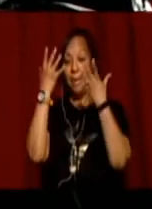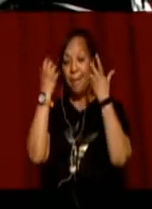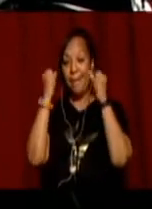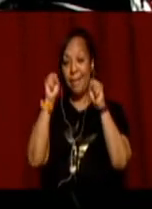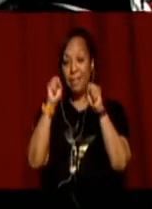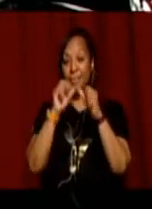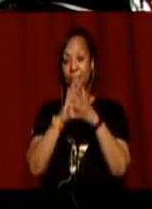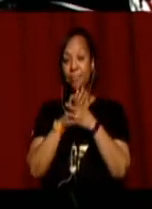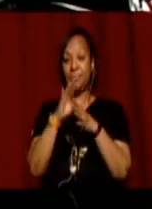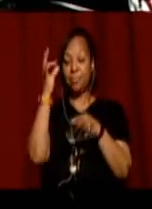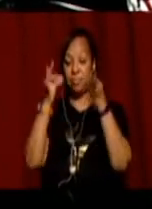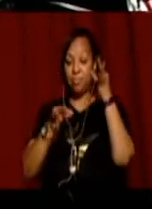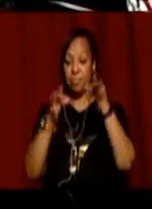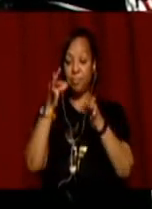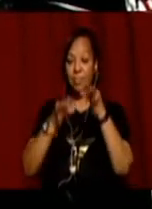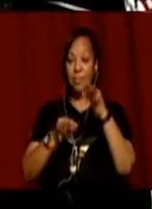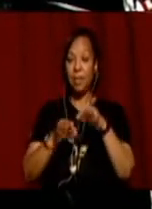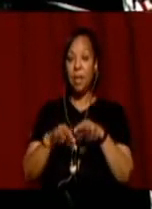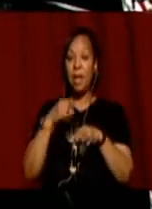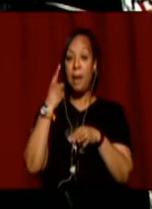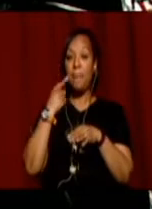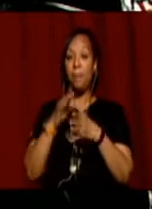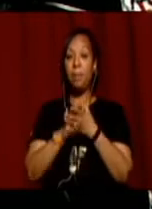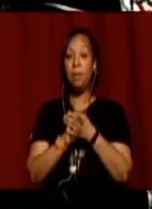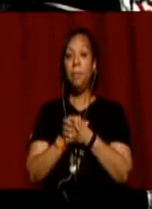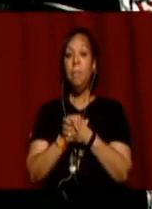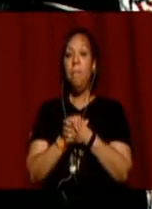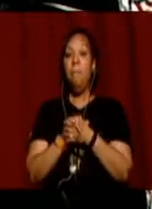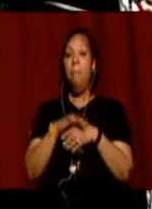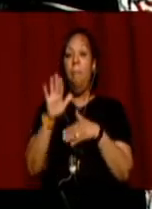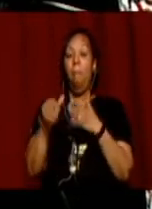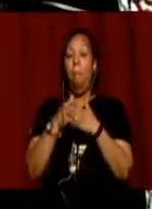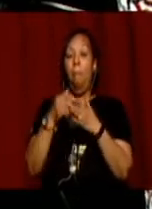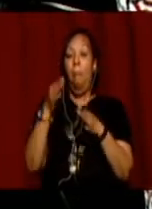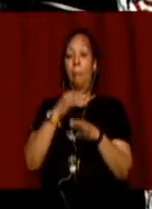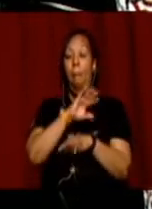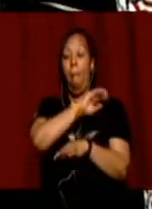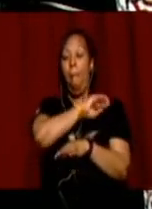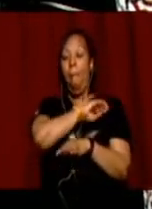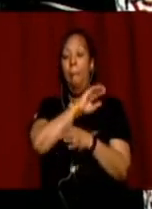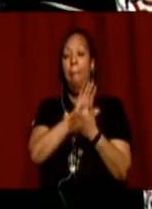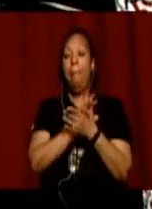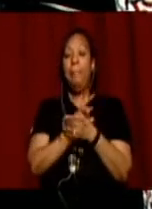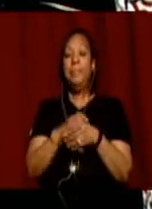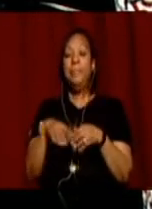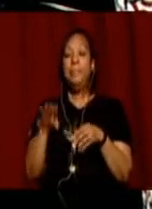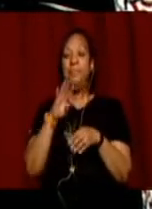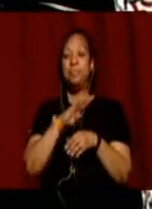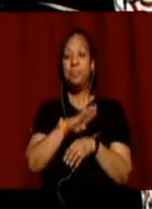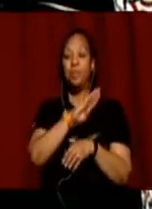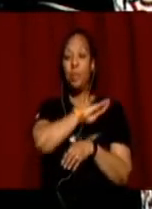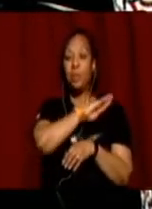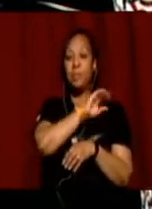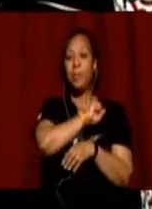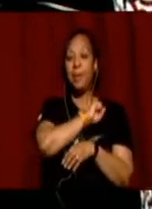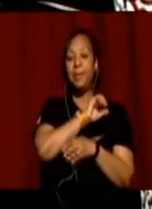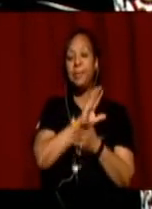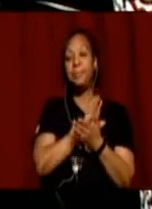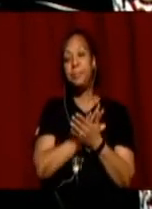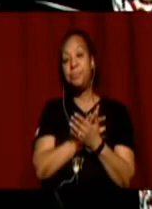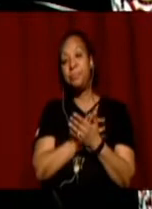state's attorney Kim Fox, the public defender Amy Campanelli, Tom Dart, the sheriff, Dorothy Brown, the clerk of the